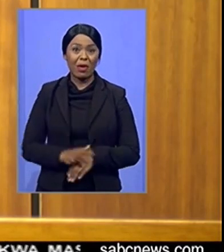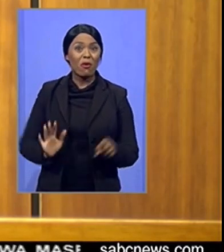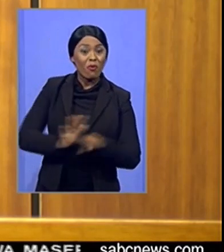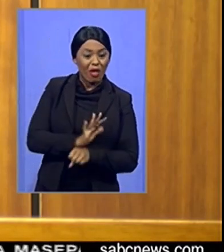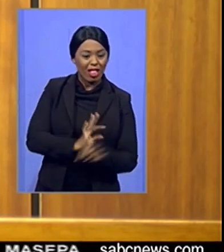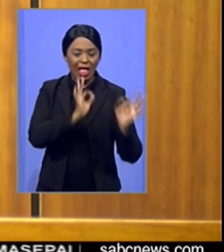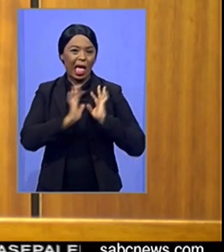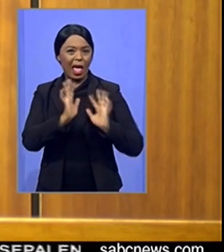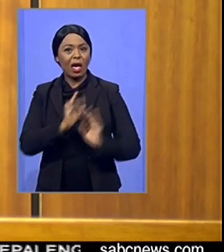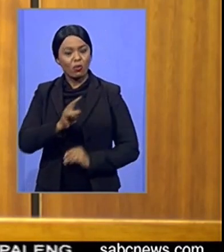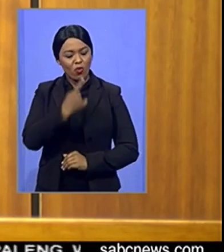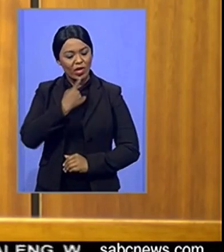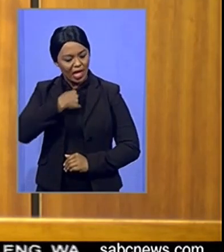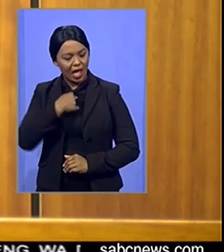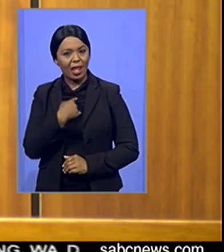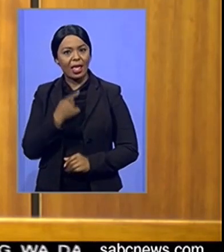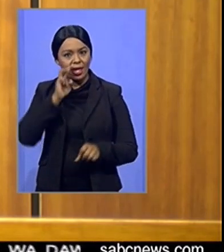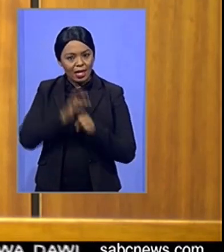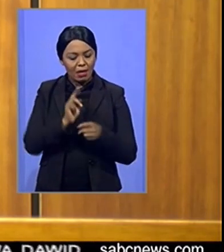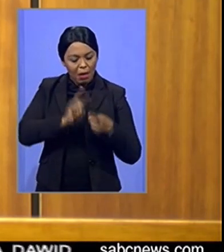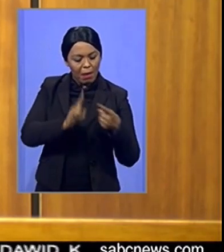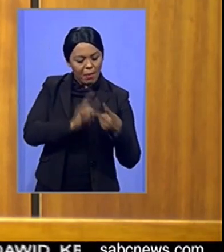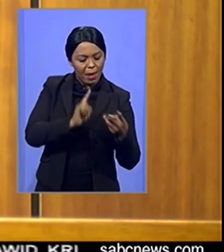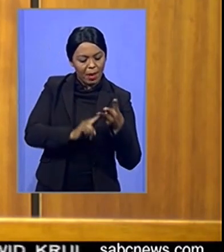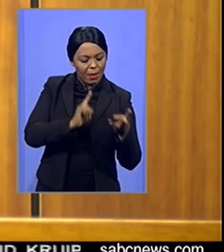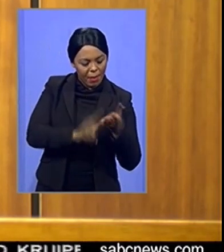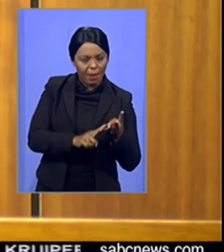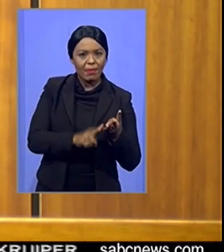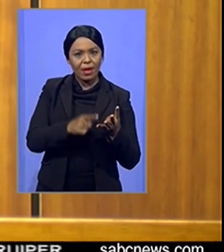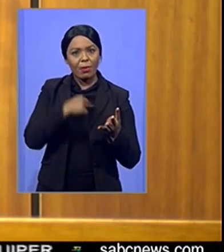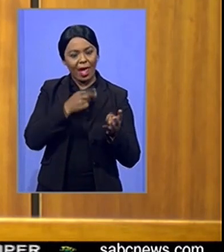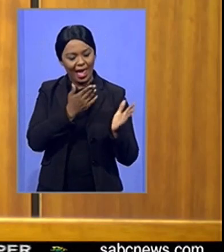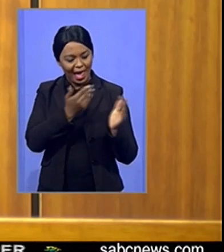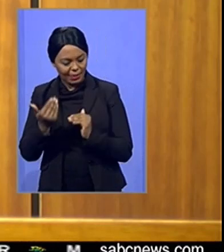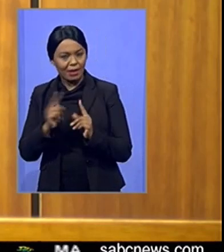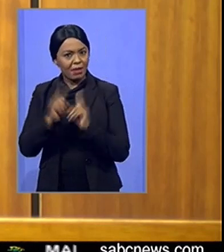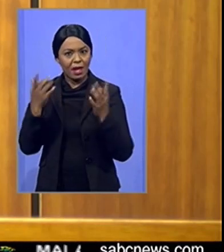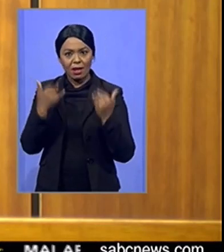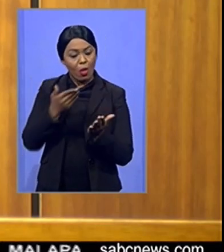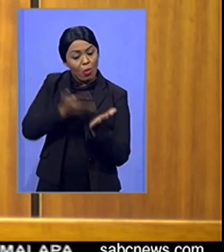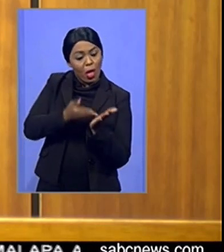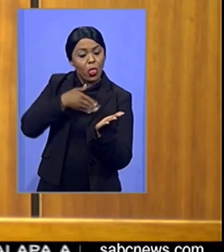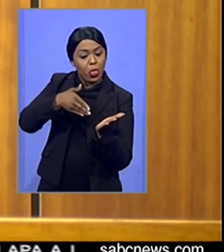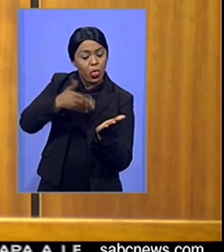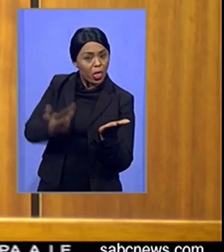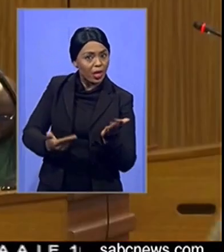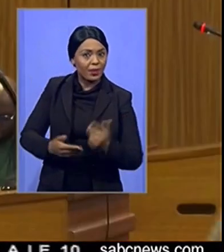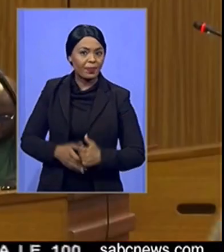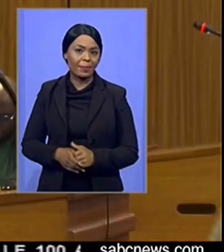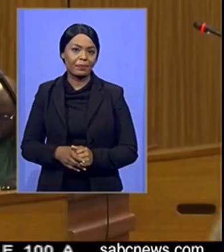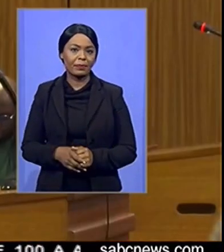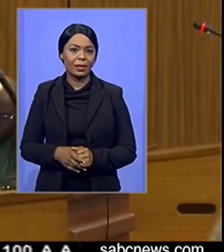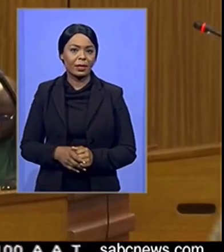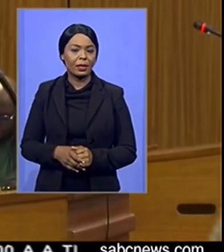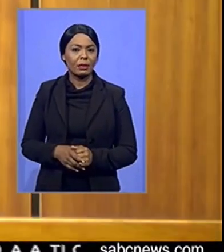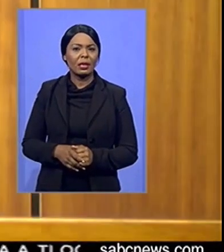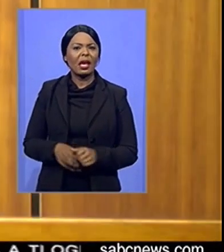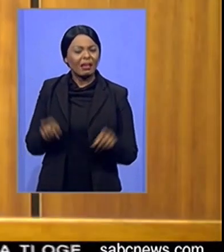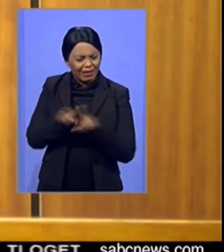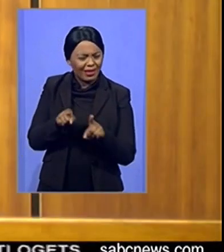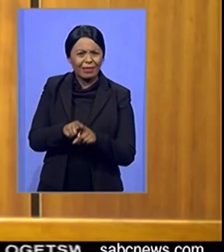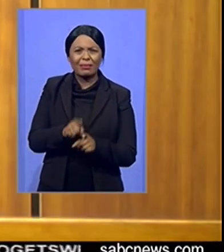explanation. I want to be told what is the position about the heads I expected, which I don't have on my table. Exactly. Even if